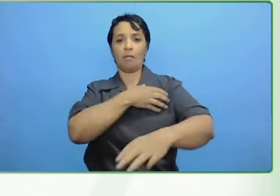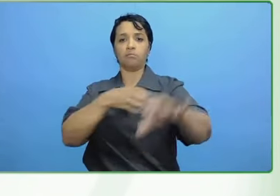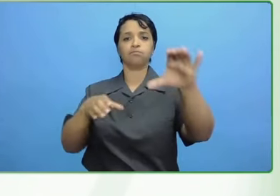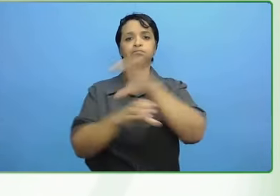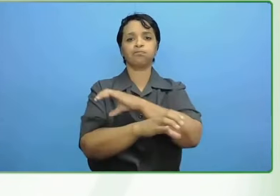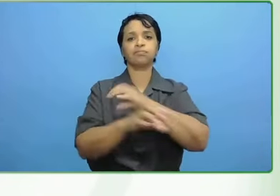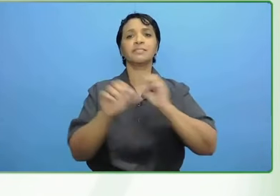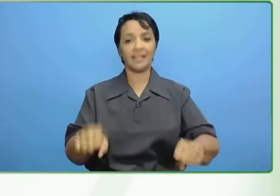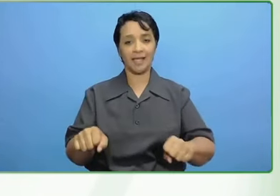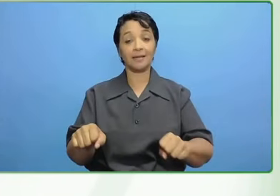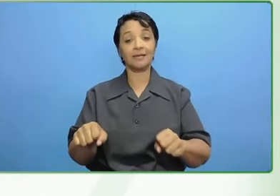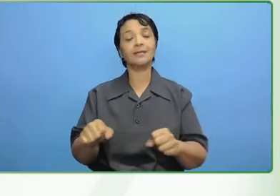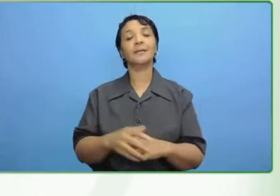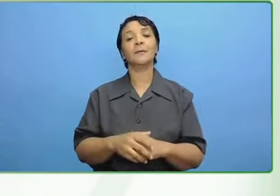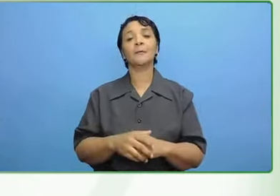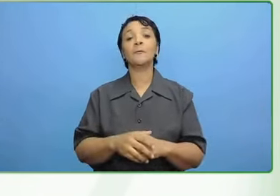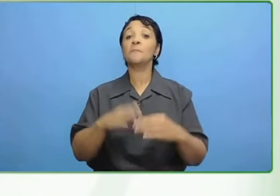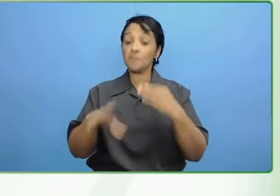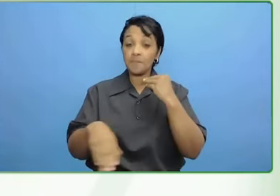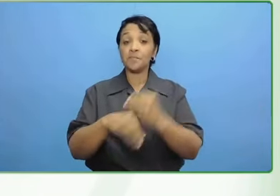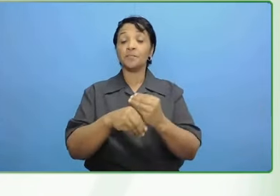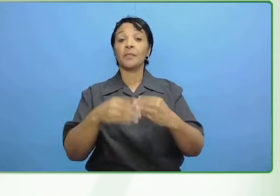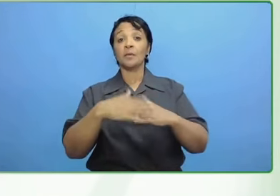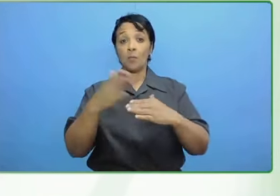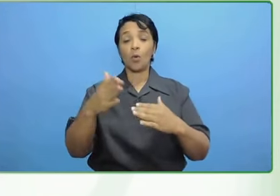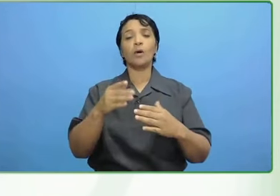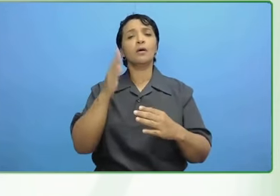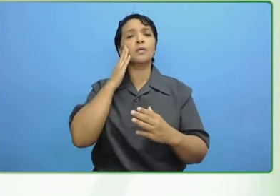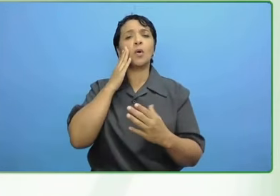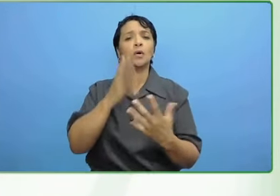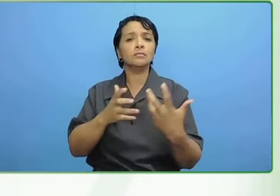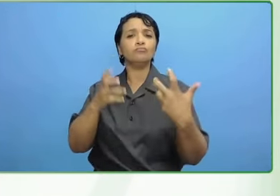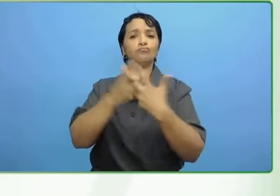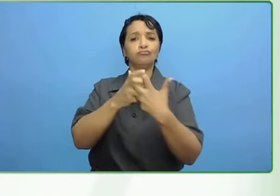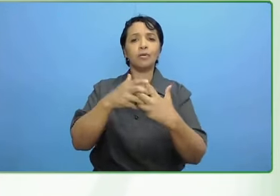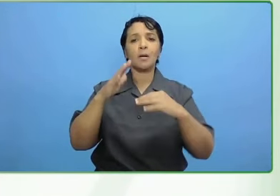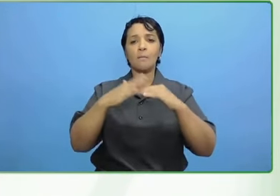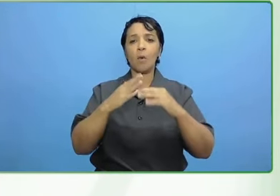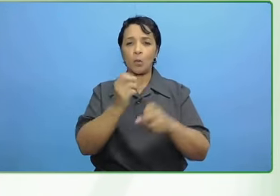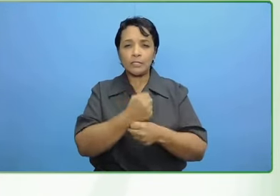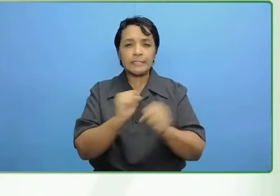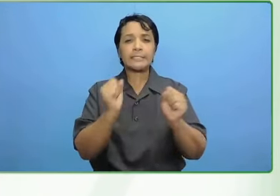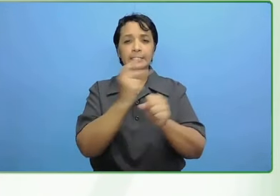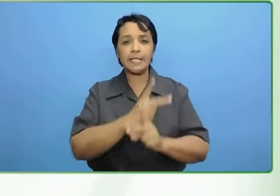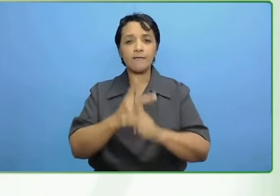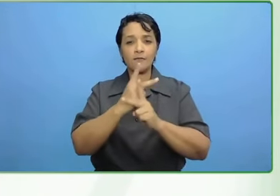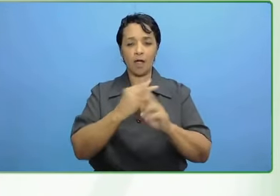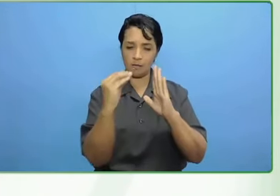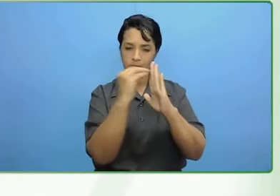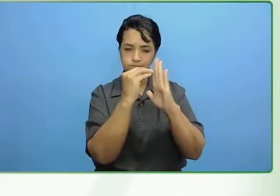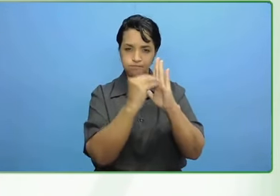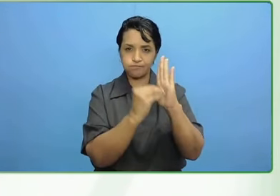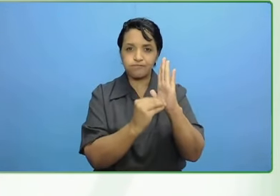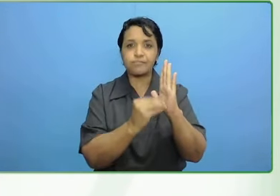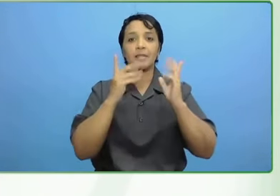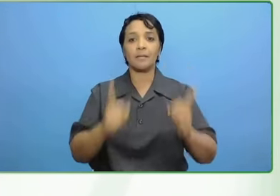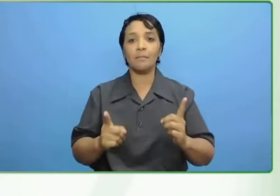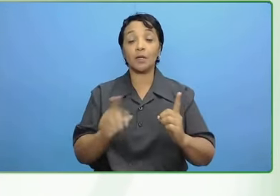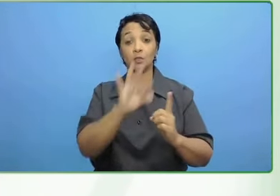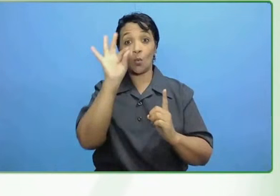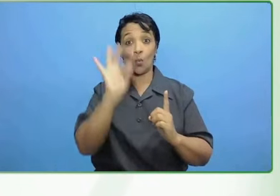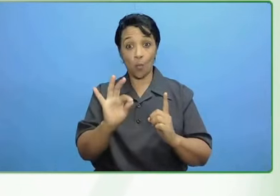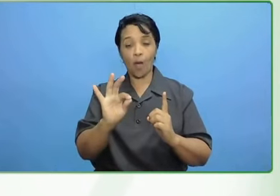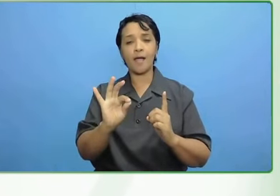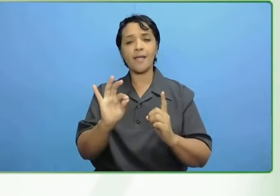force. Additionally, this allows for additional layers of safeguards to be introduced in the overall EPA